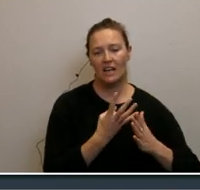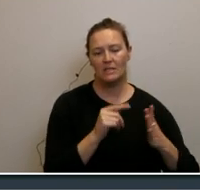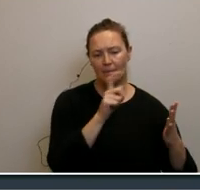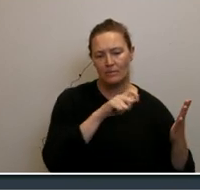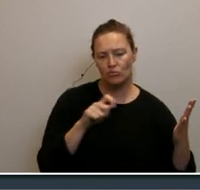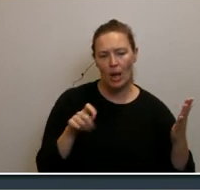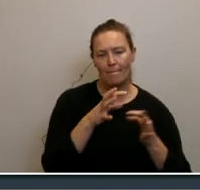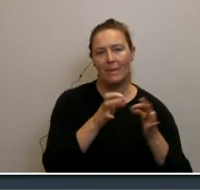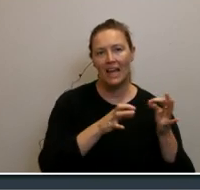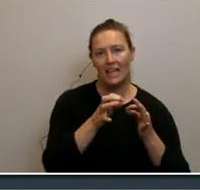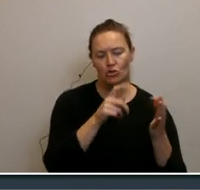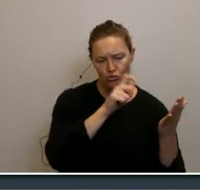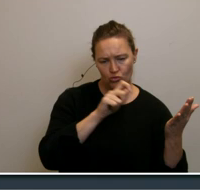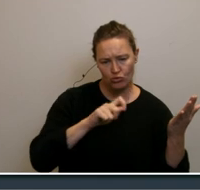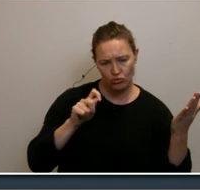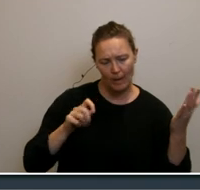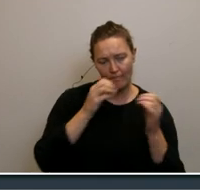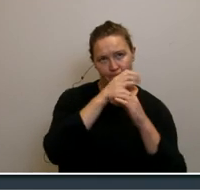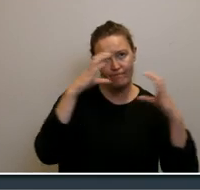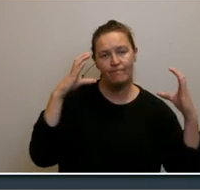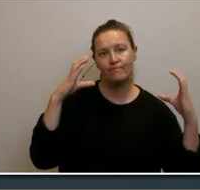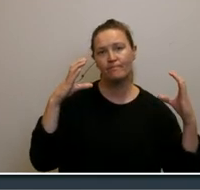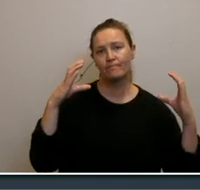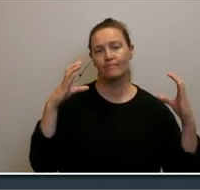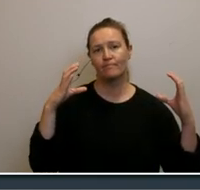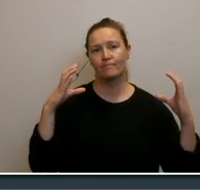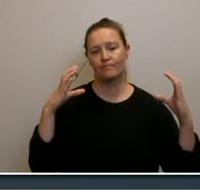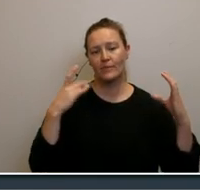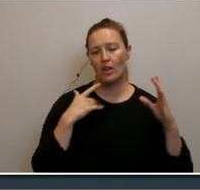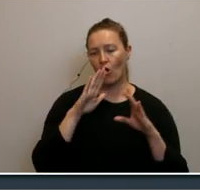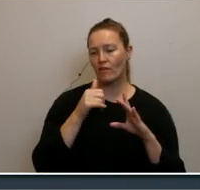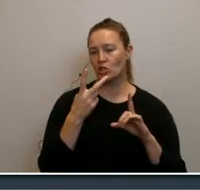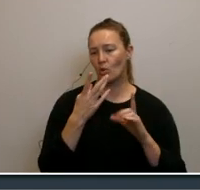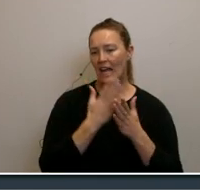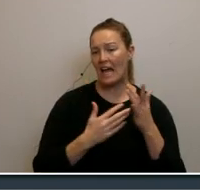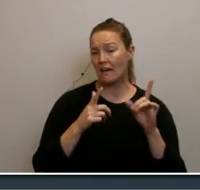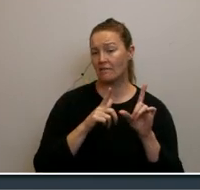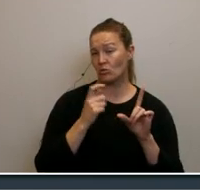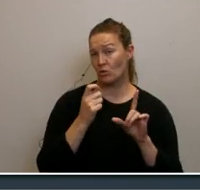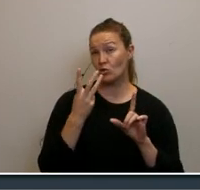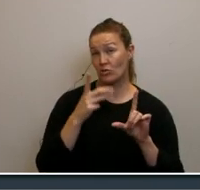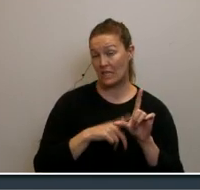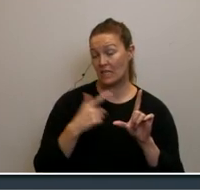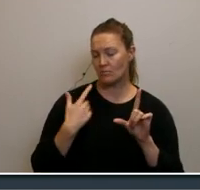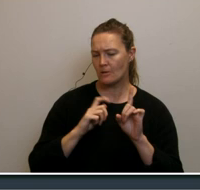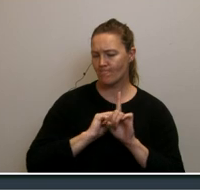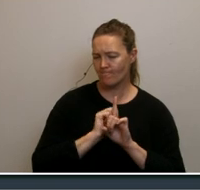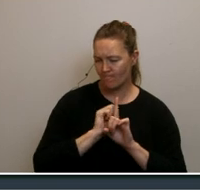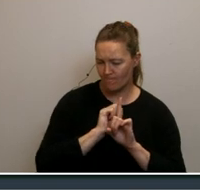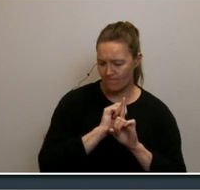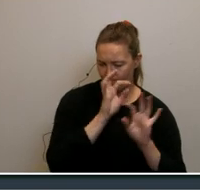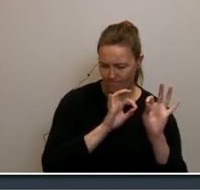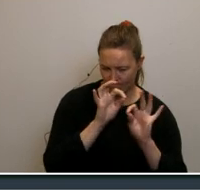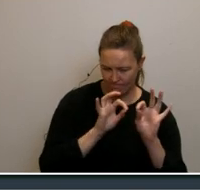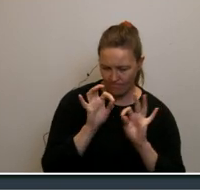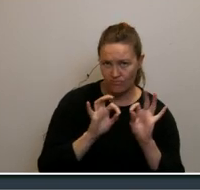initially and drew up some ideas that I've progressed over the last 2.5, moving on 3 years. Just so